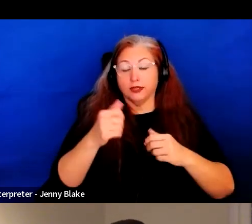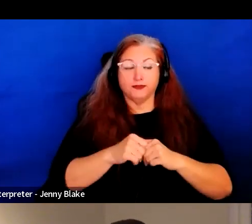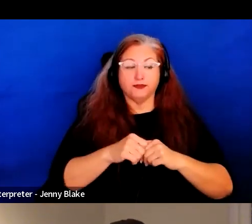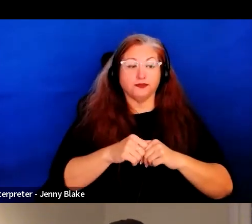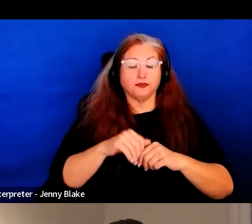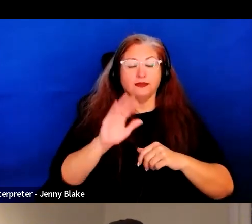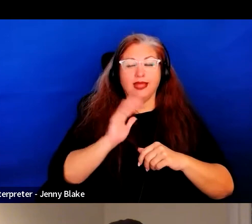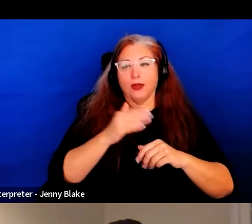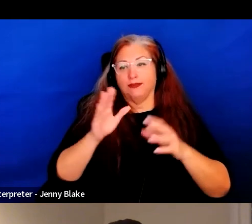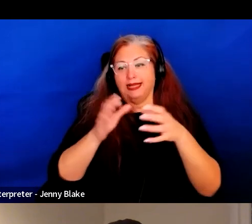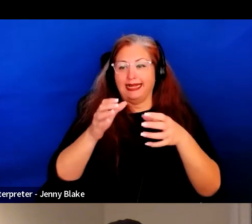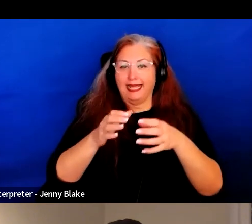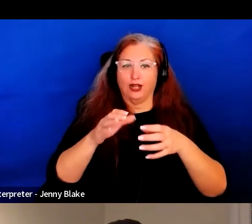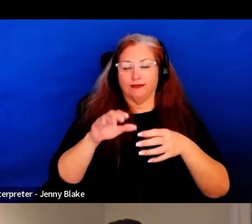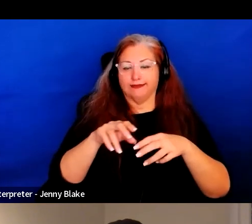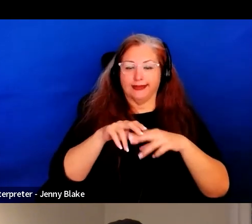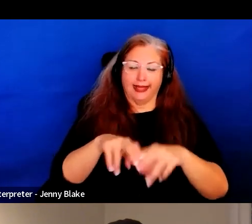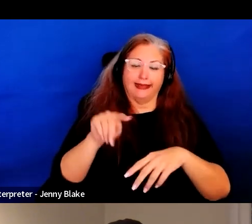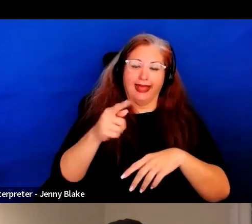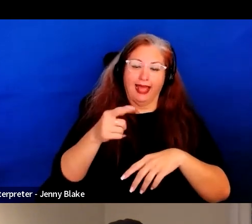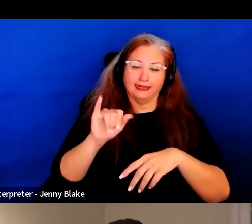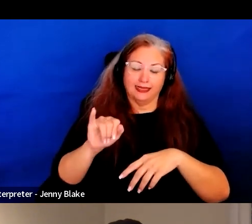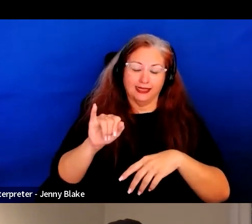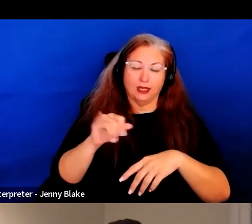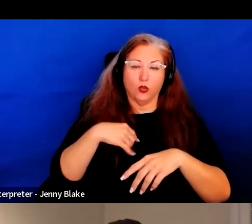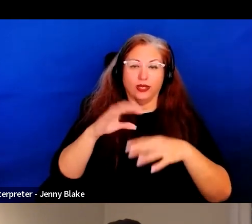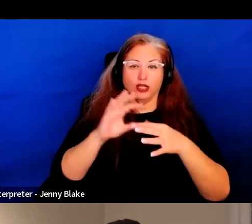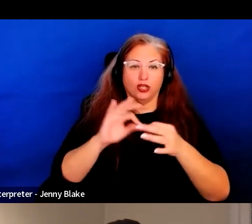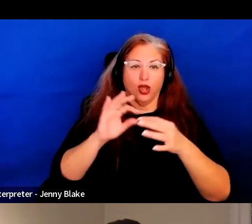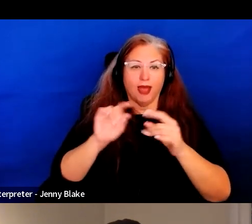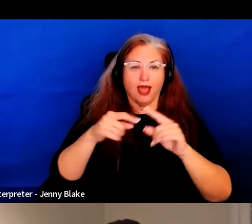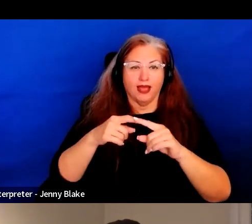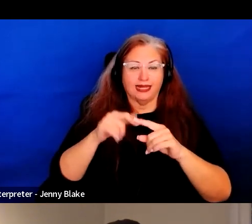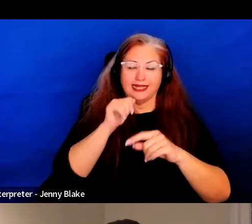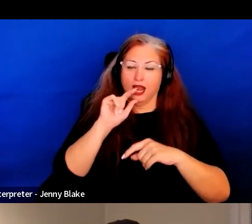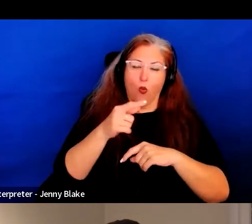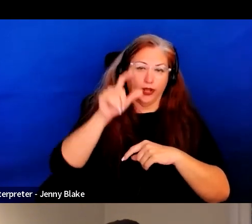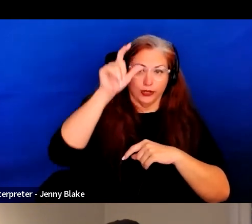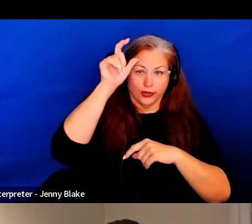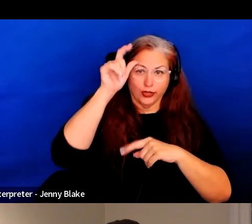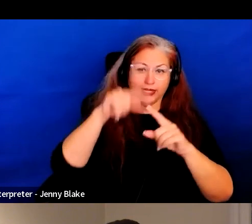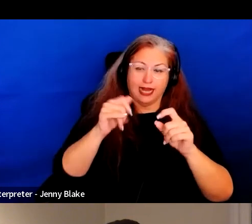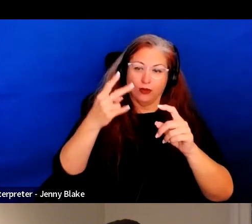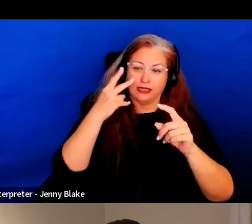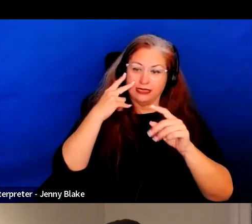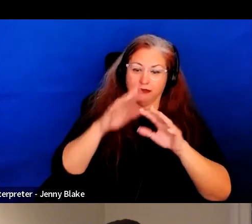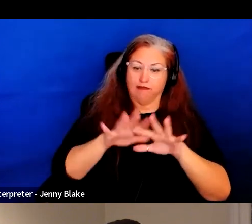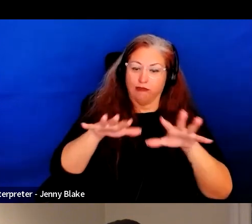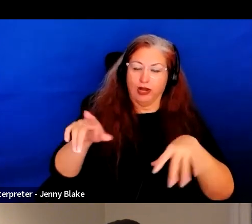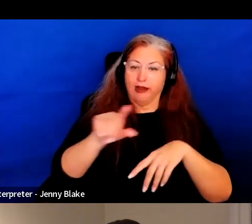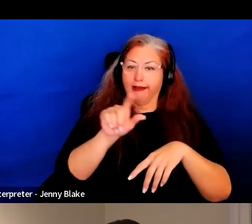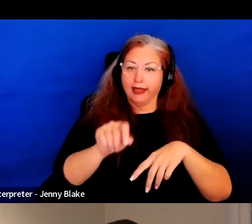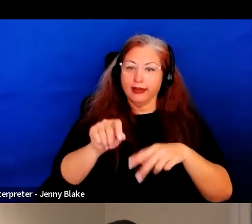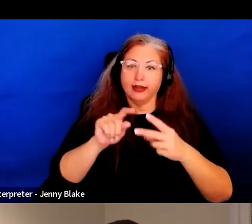our little sort of cab ride, we were talking about how, you know, it's not just Turkey, but that's kind of spreading with Italy and